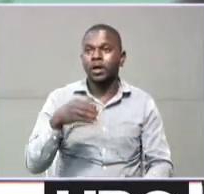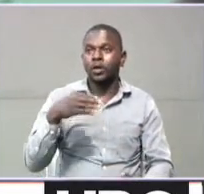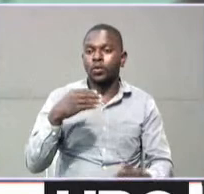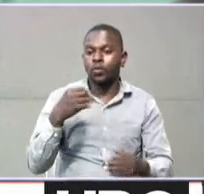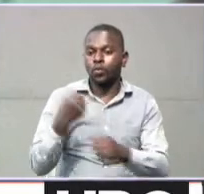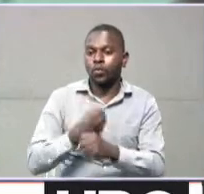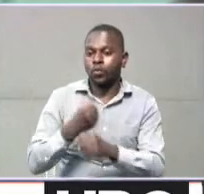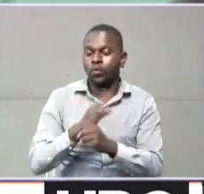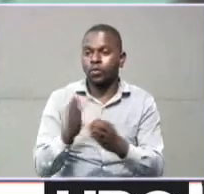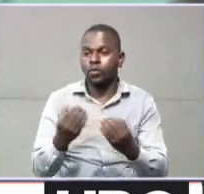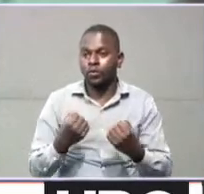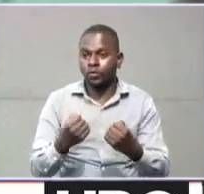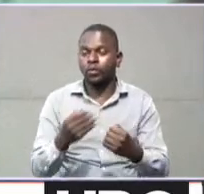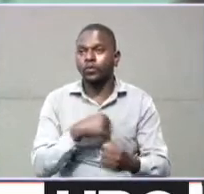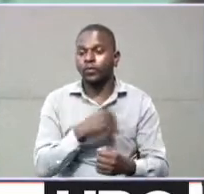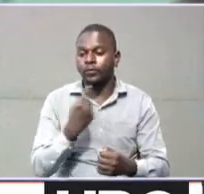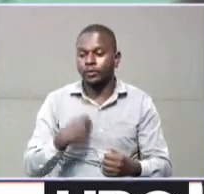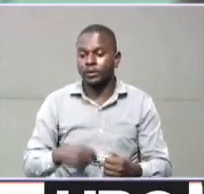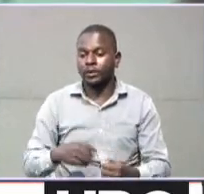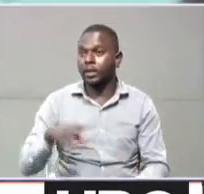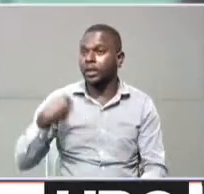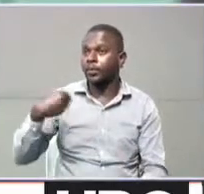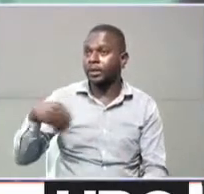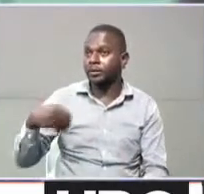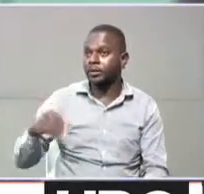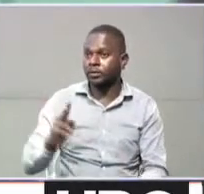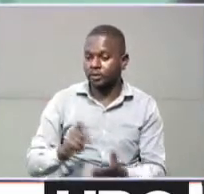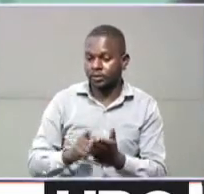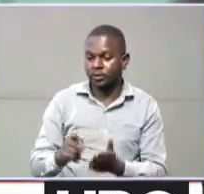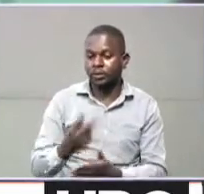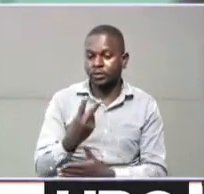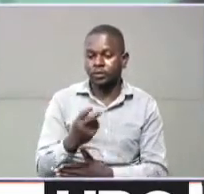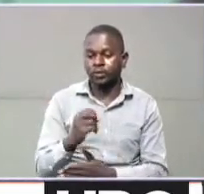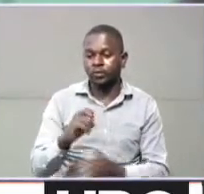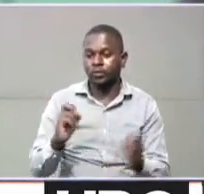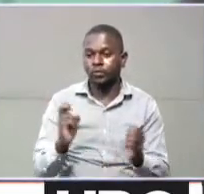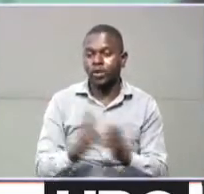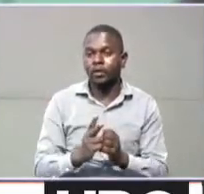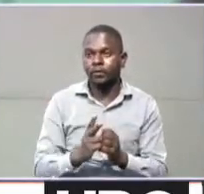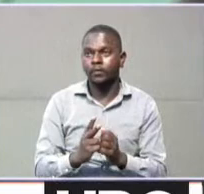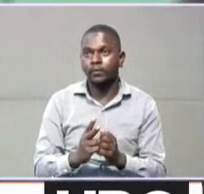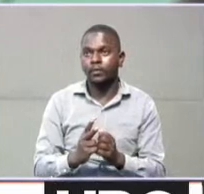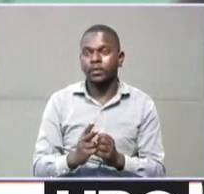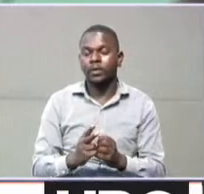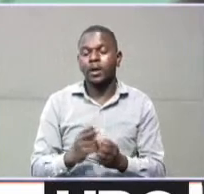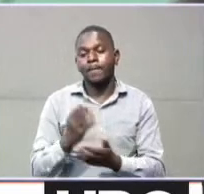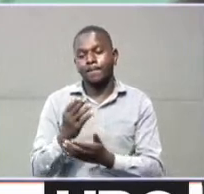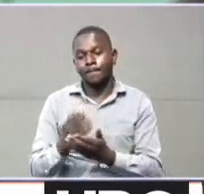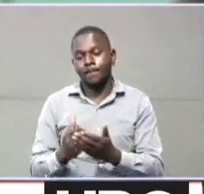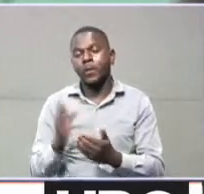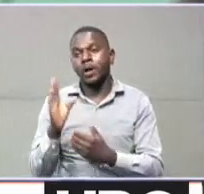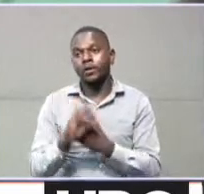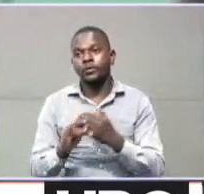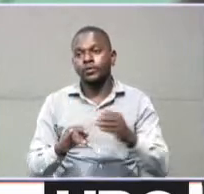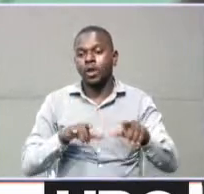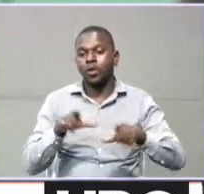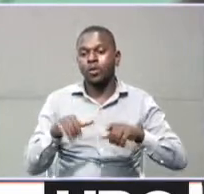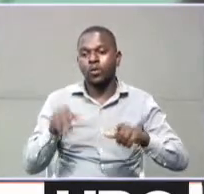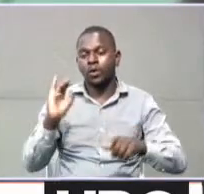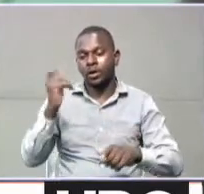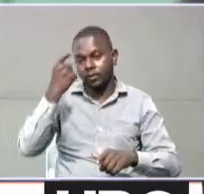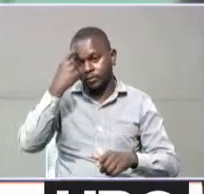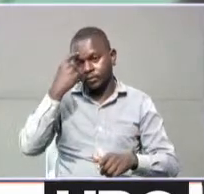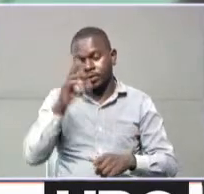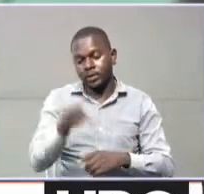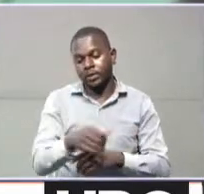units from china that were procured in 2012. apart from the district local governments